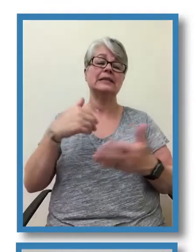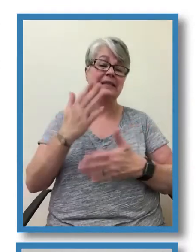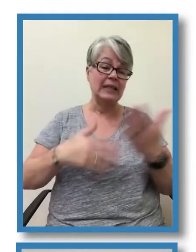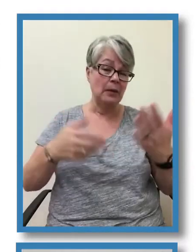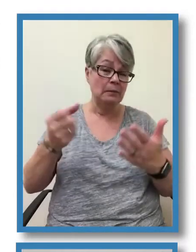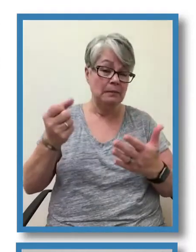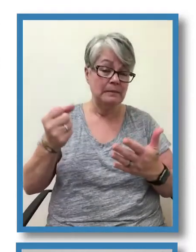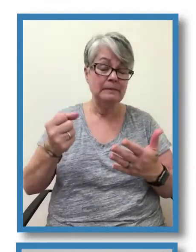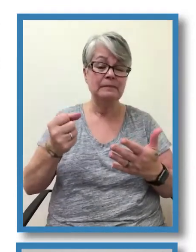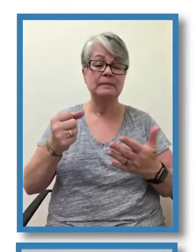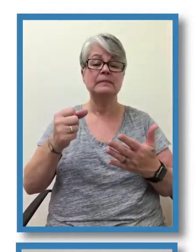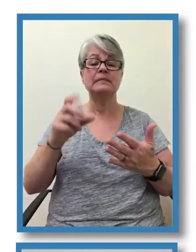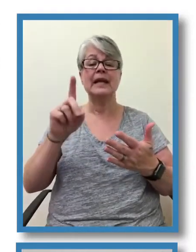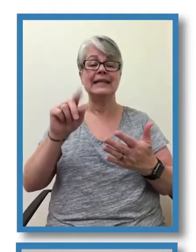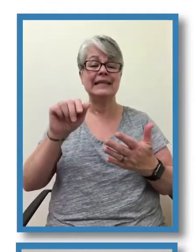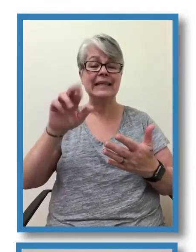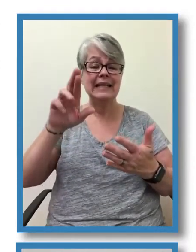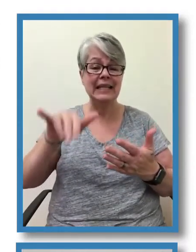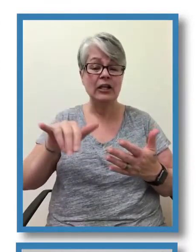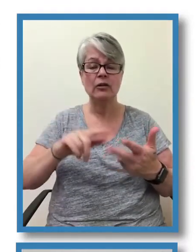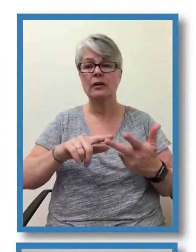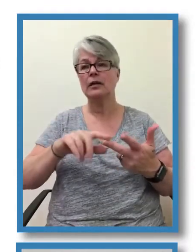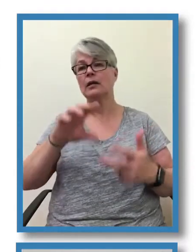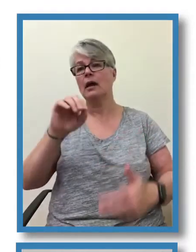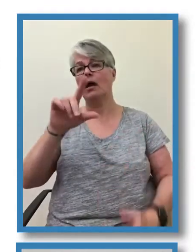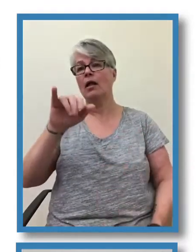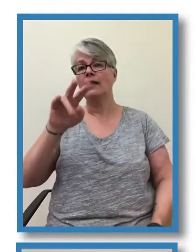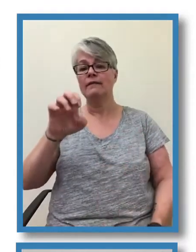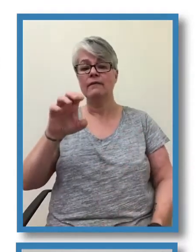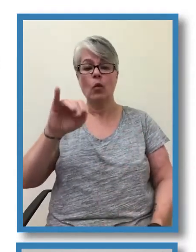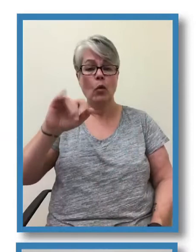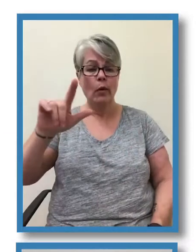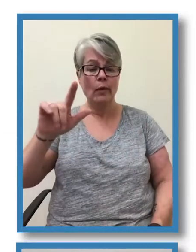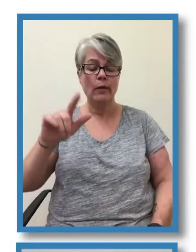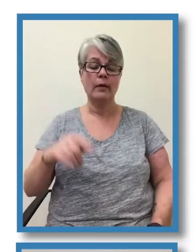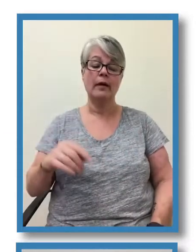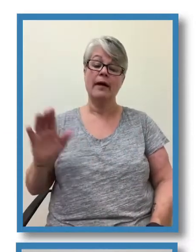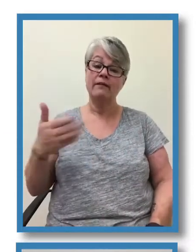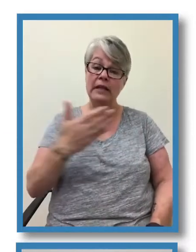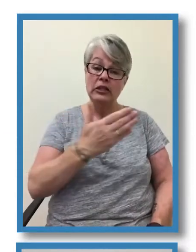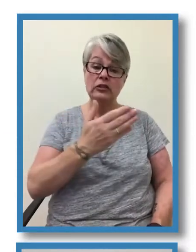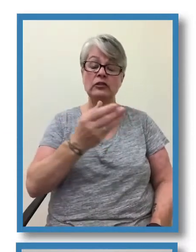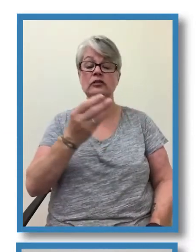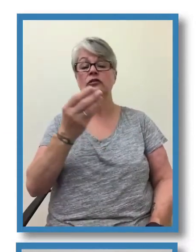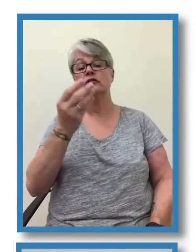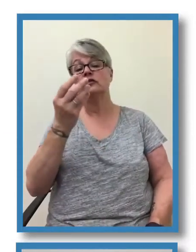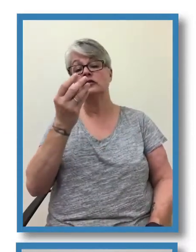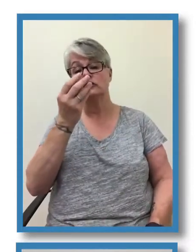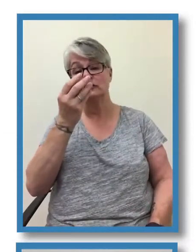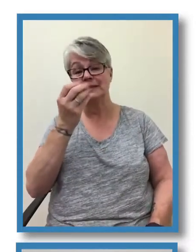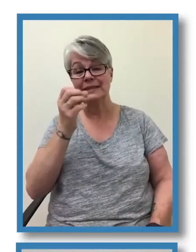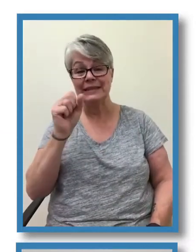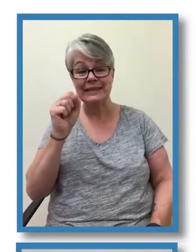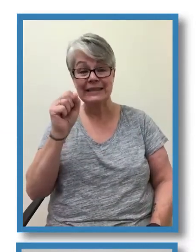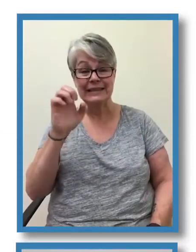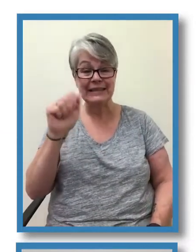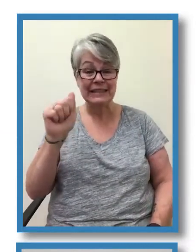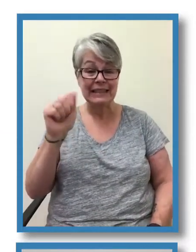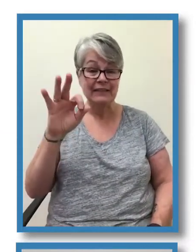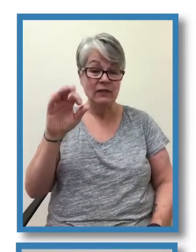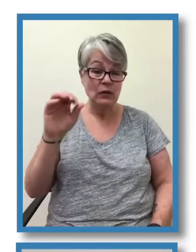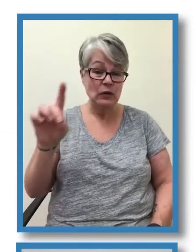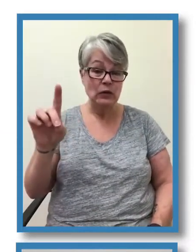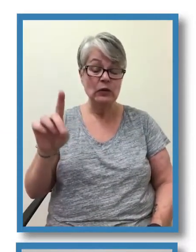very small quantities, is treats now and again, sweets and red meat.